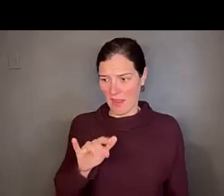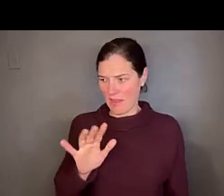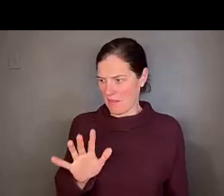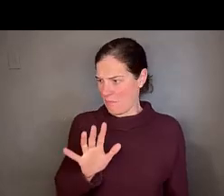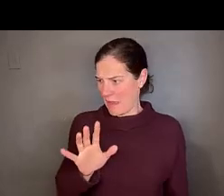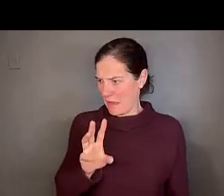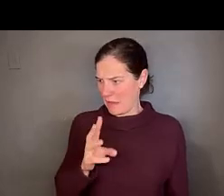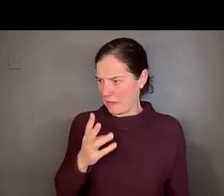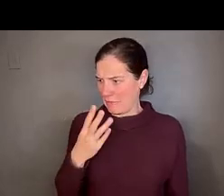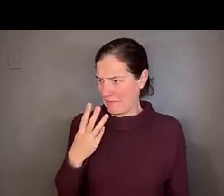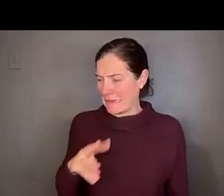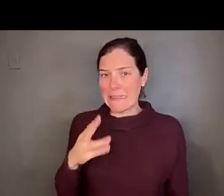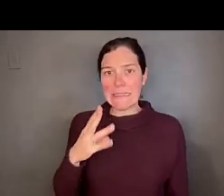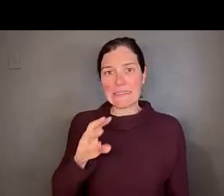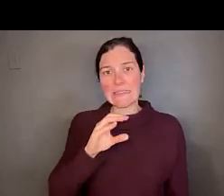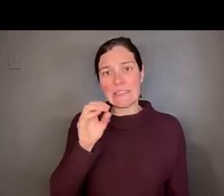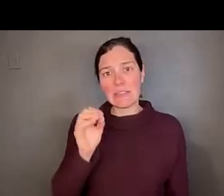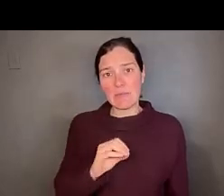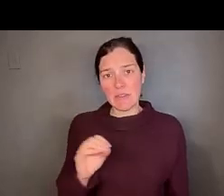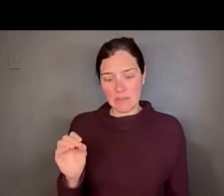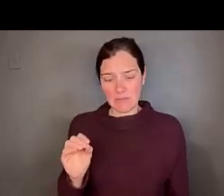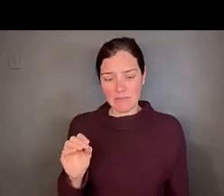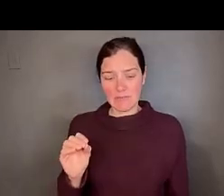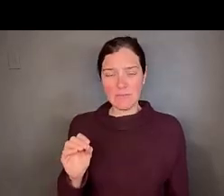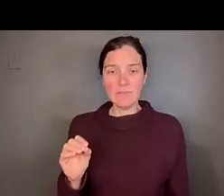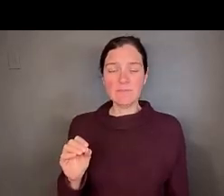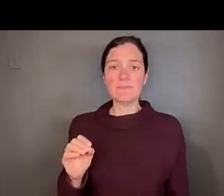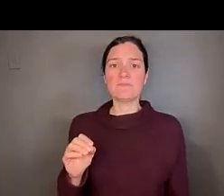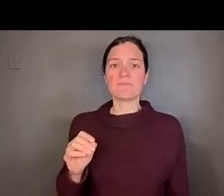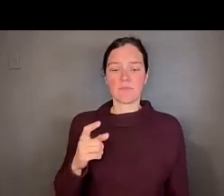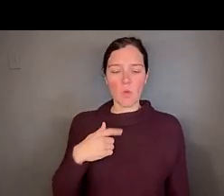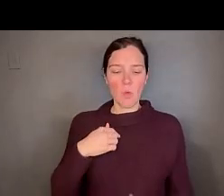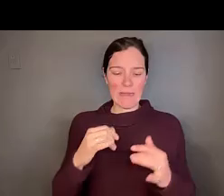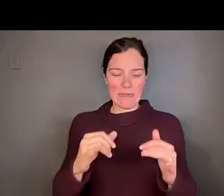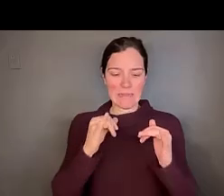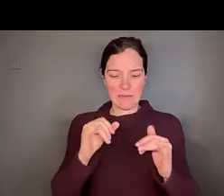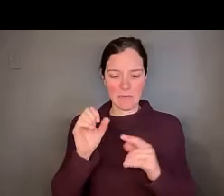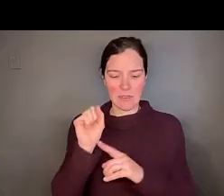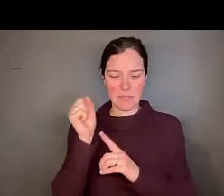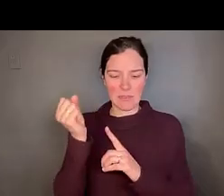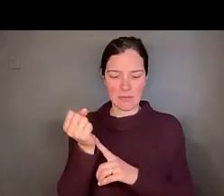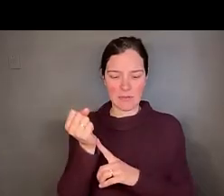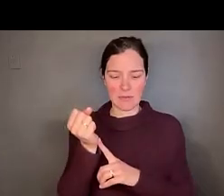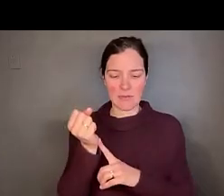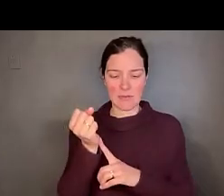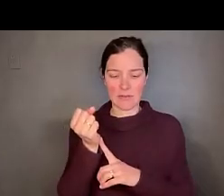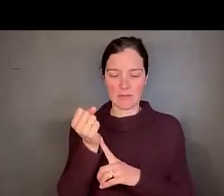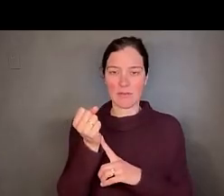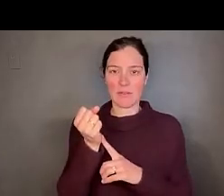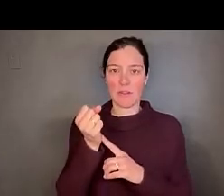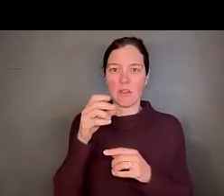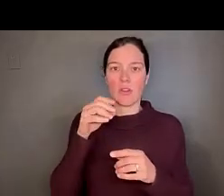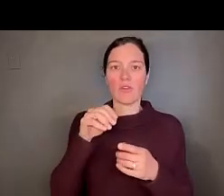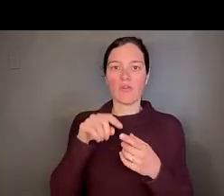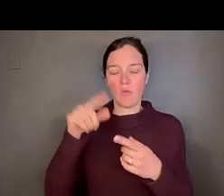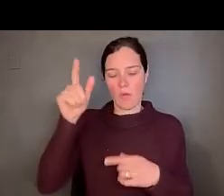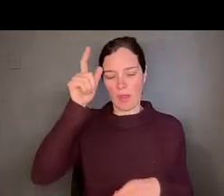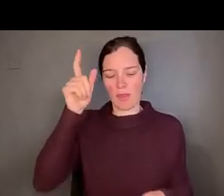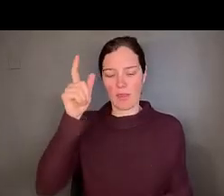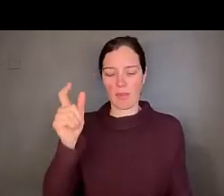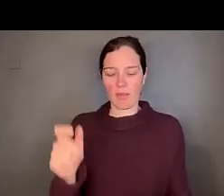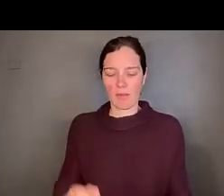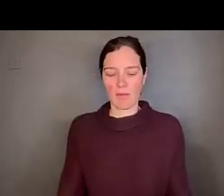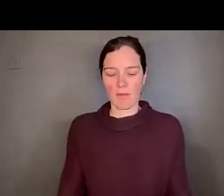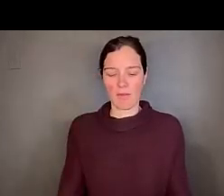about 16%. And we're in a similar situation to Lincoln Hospital. The payers